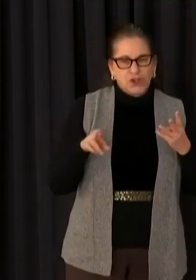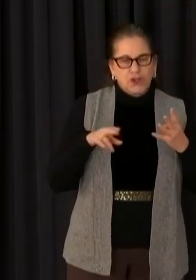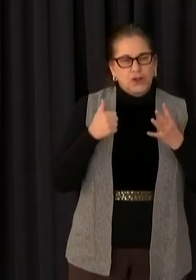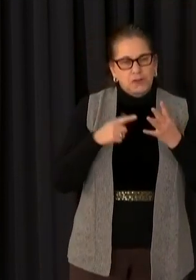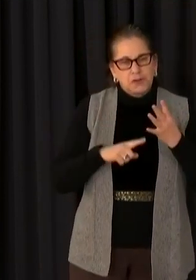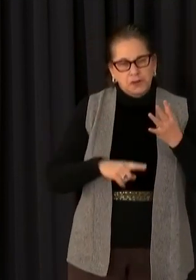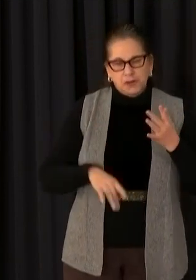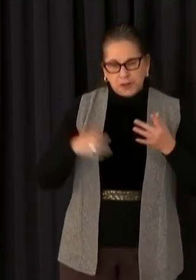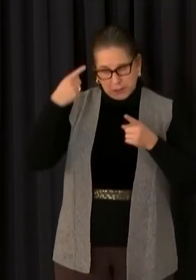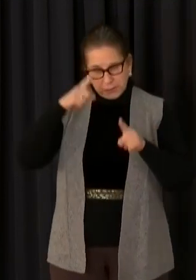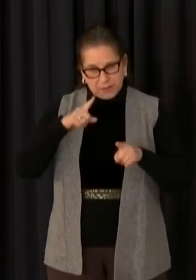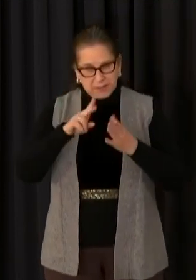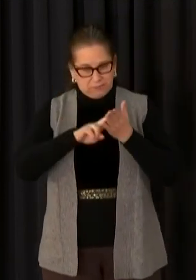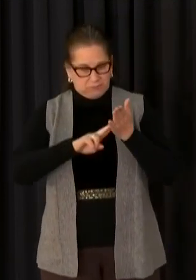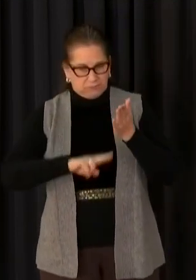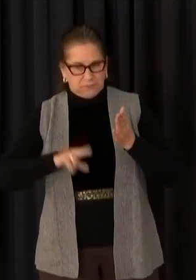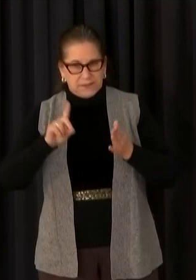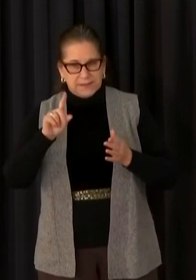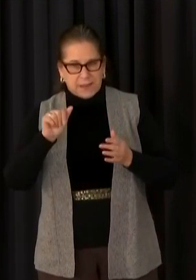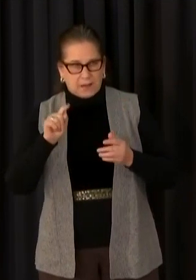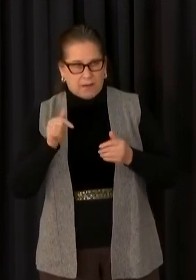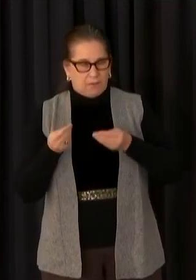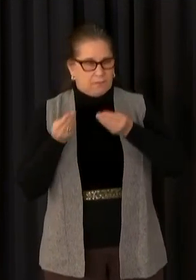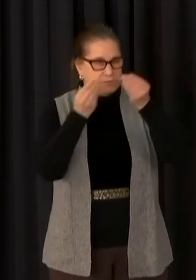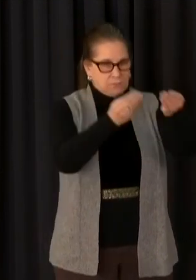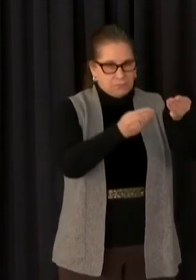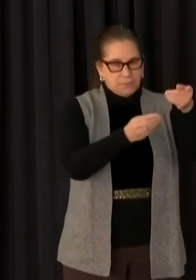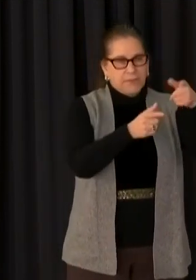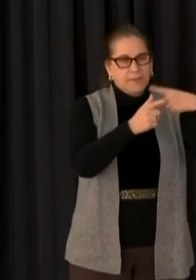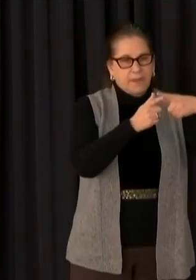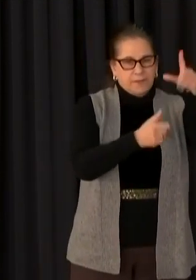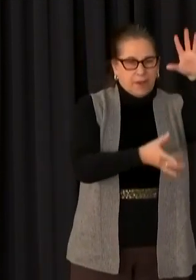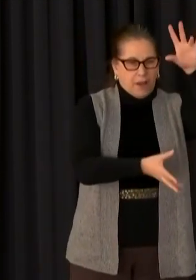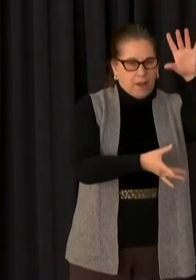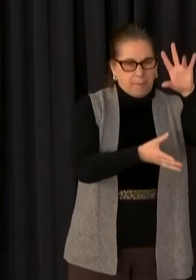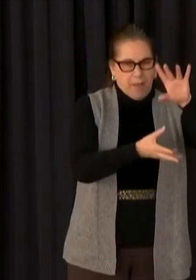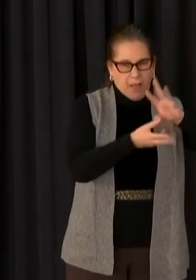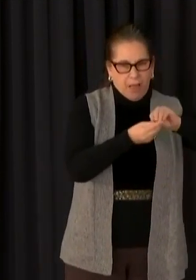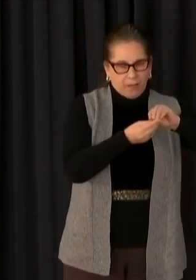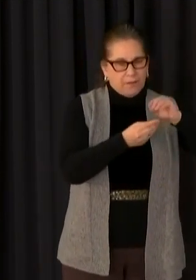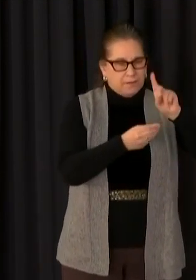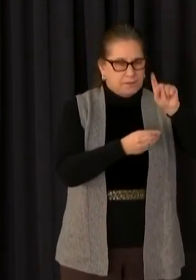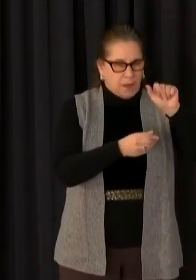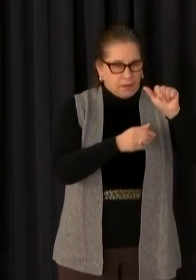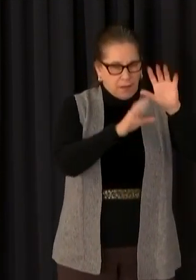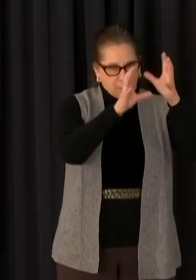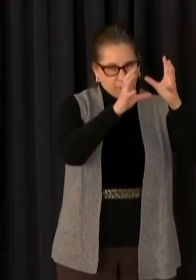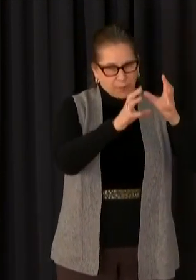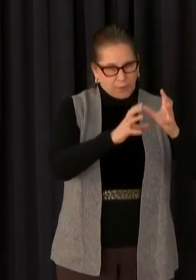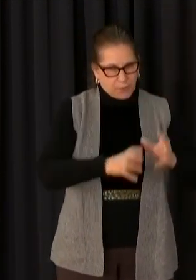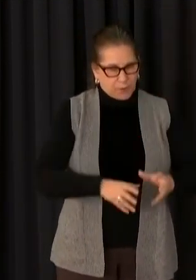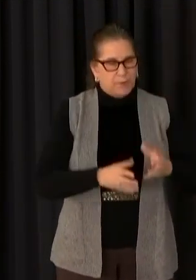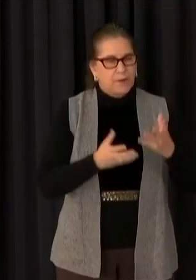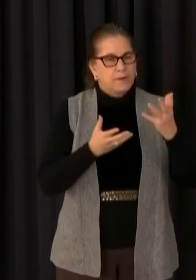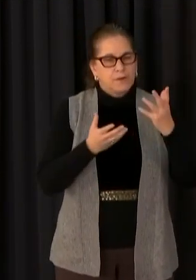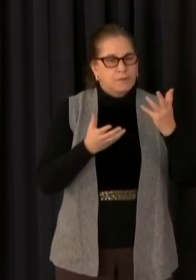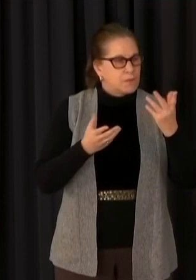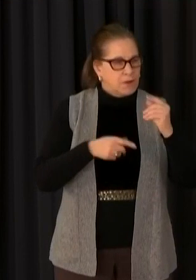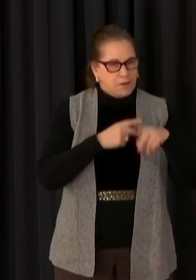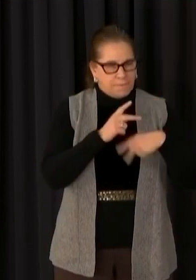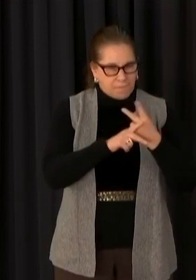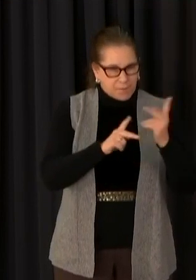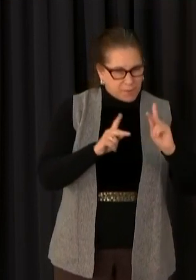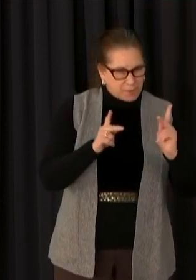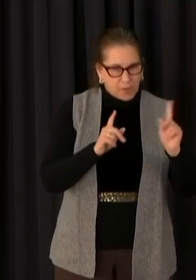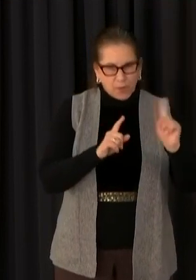terms of access to the vaccine, as well as in terms of uptake to the vaccine to help us with better equitable